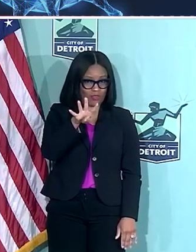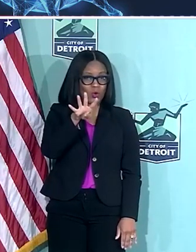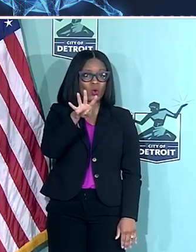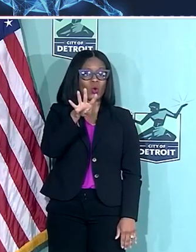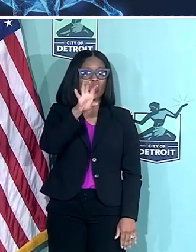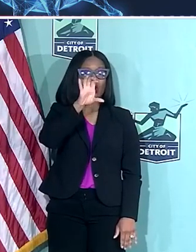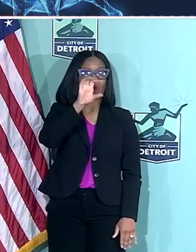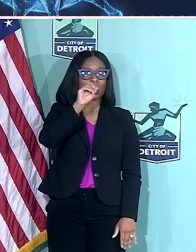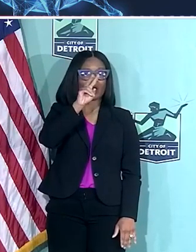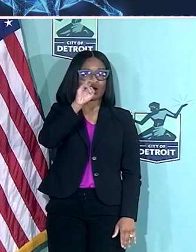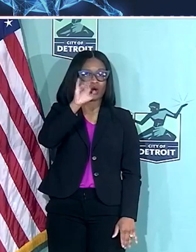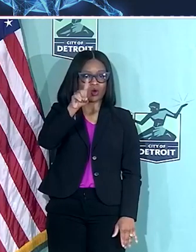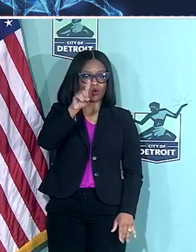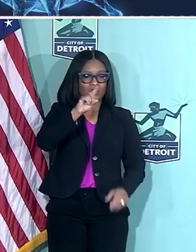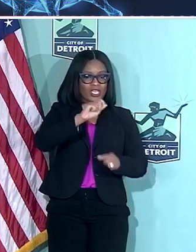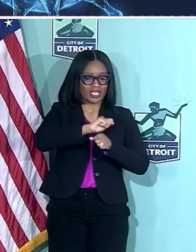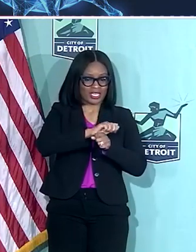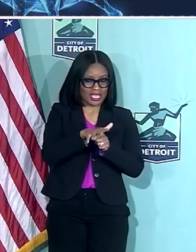COVID cases and